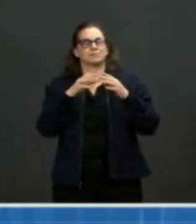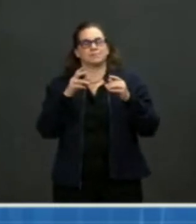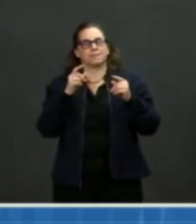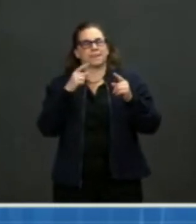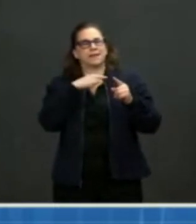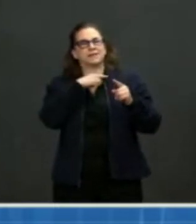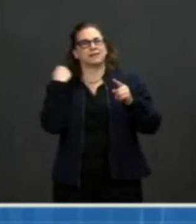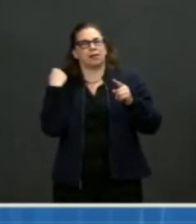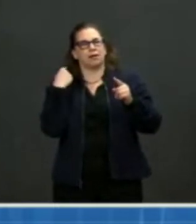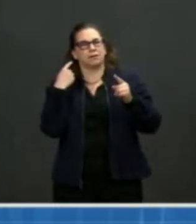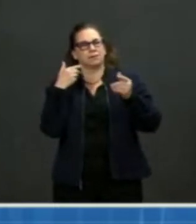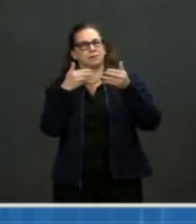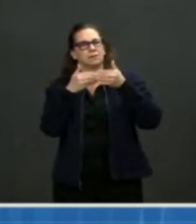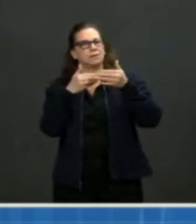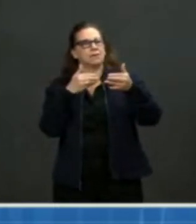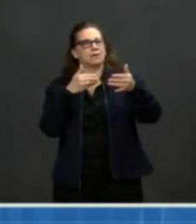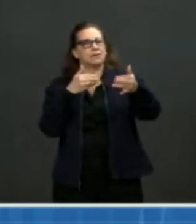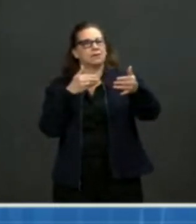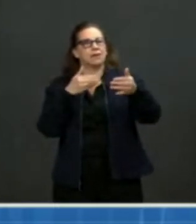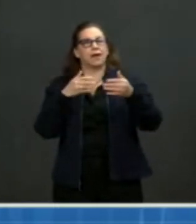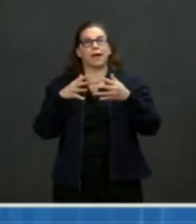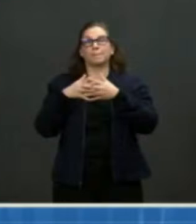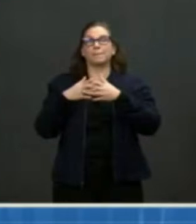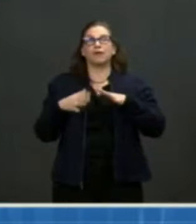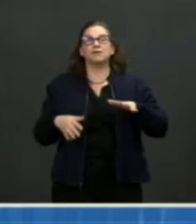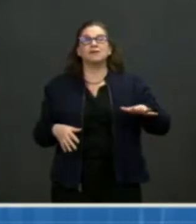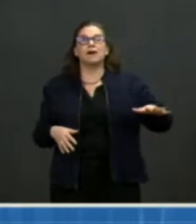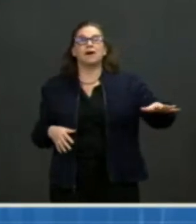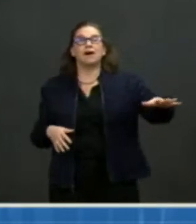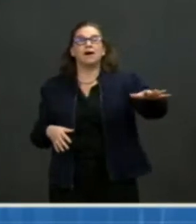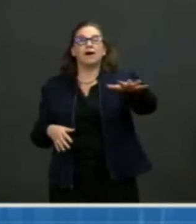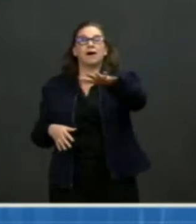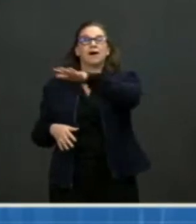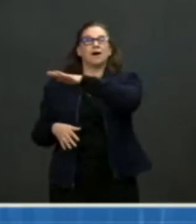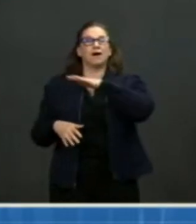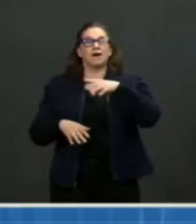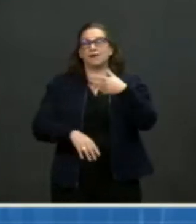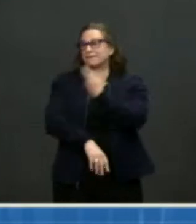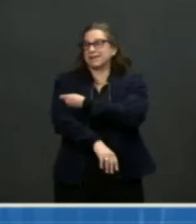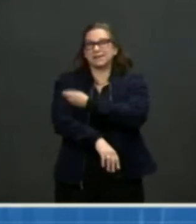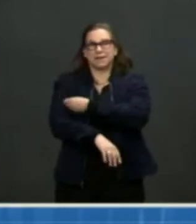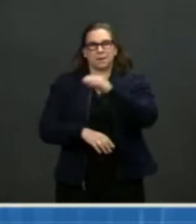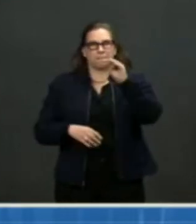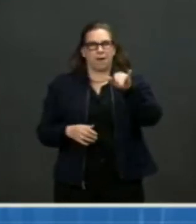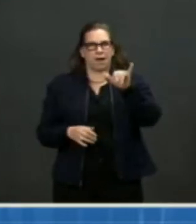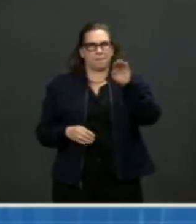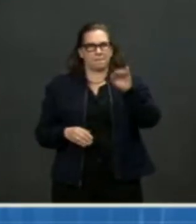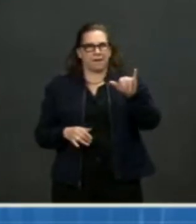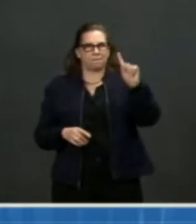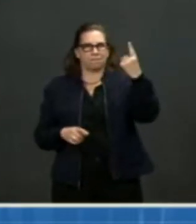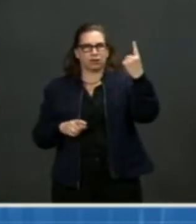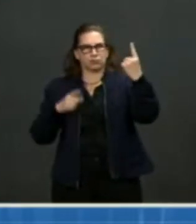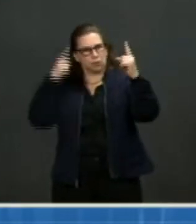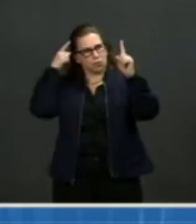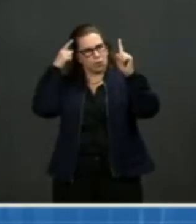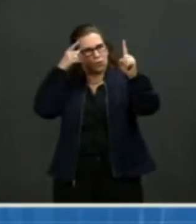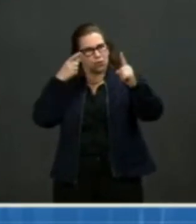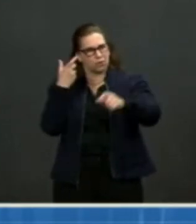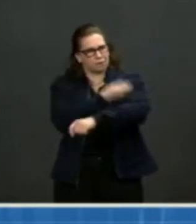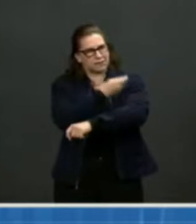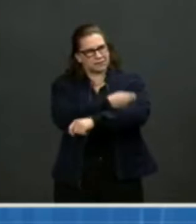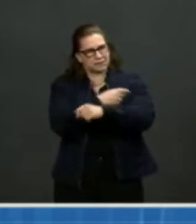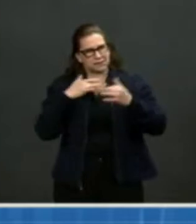be eligible to get a vaccine. We've done this not only by increasing vaccine production, but also adding thousands